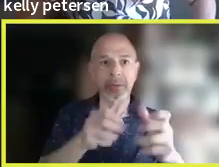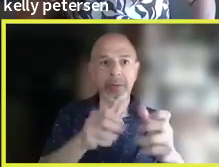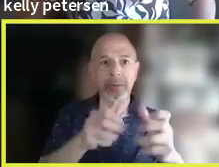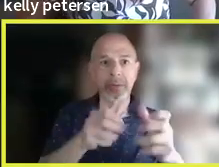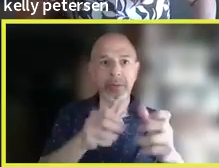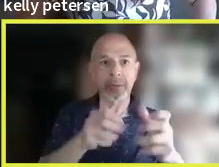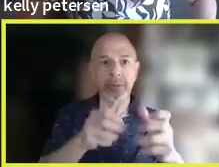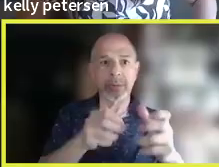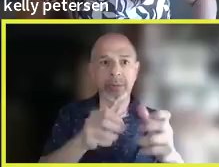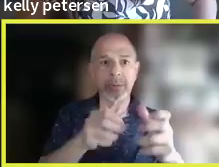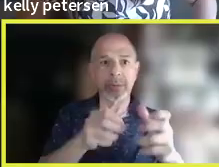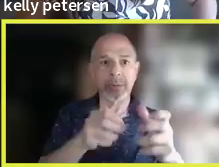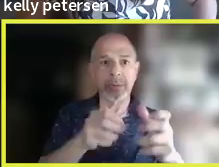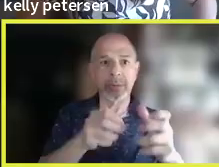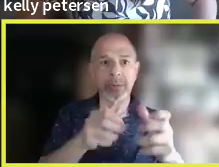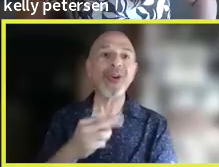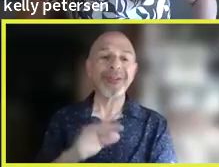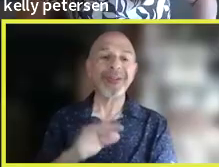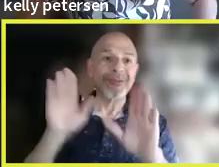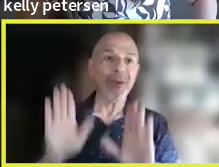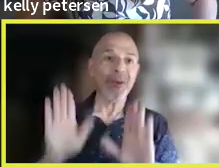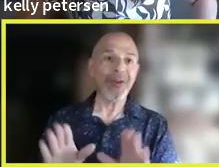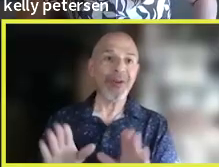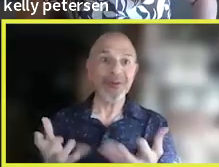you? Where are you, Nick? Let's hear it.